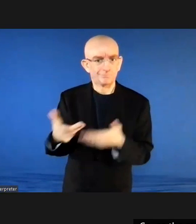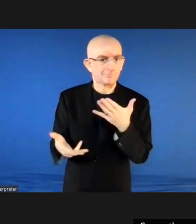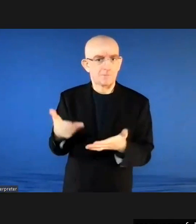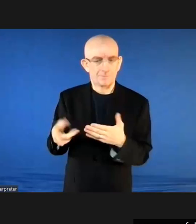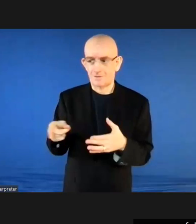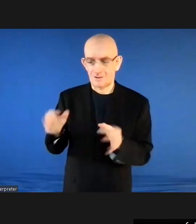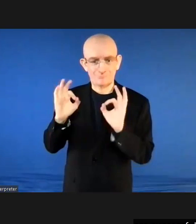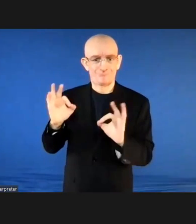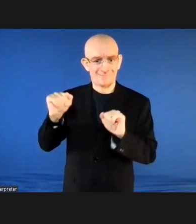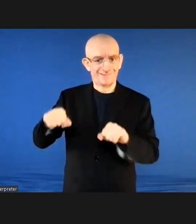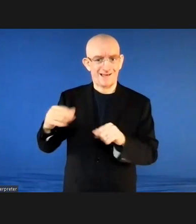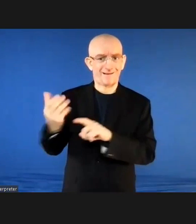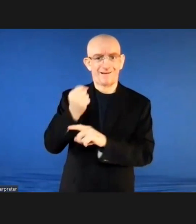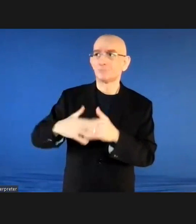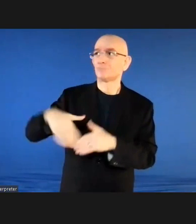Thank you very much.